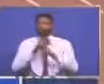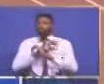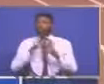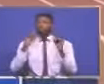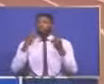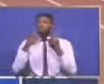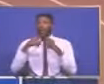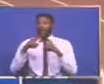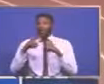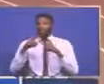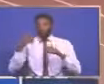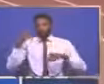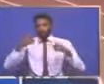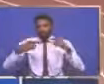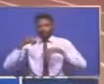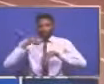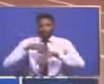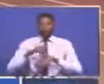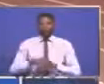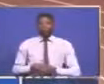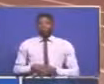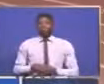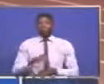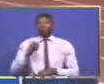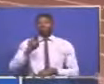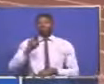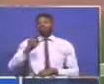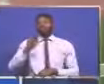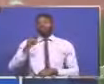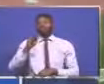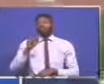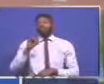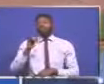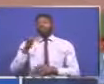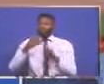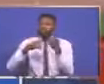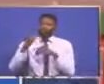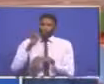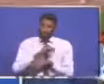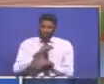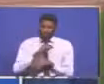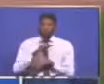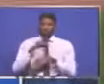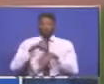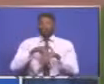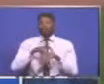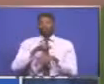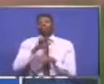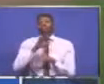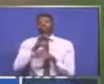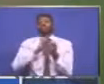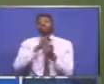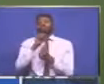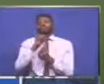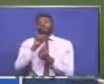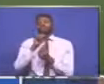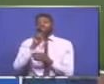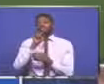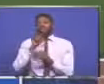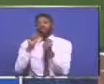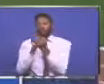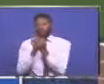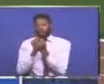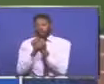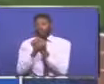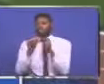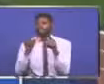global showpiece. Teresia Muthoni won the women's 5,000 meters in a personal best time of 15 minutes, 10.91 seconds to take the race with